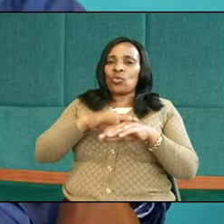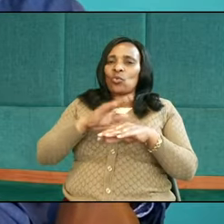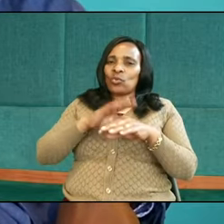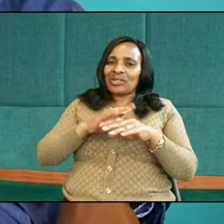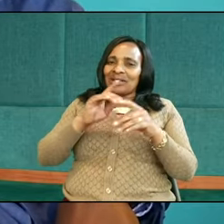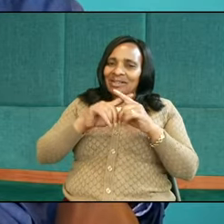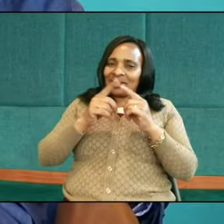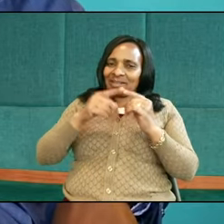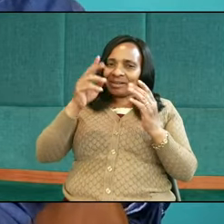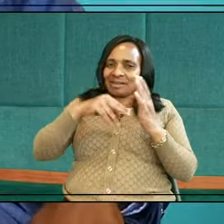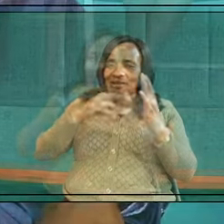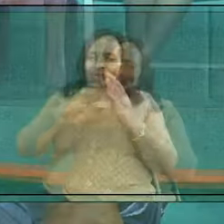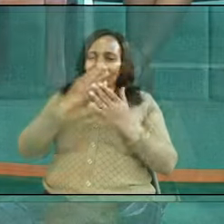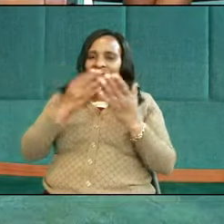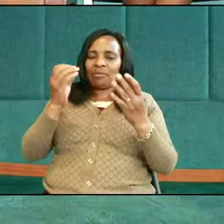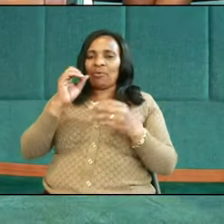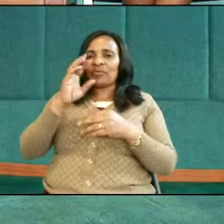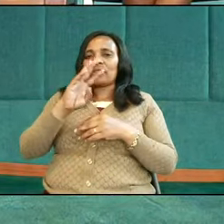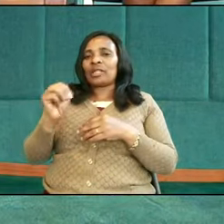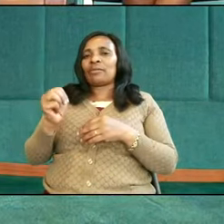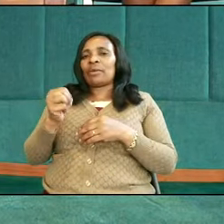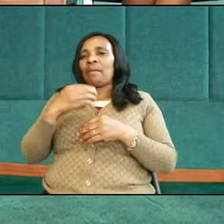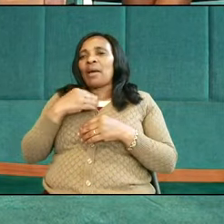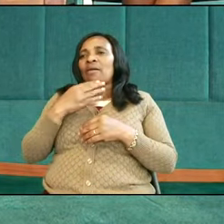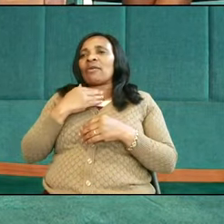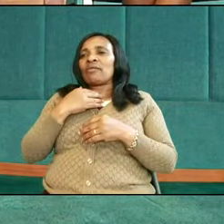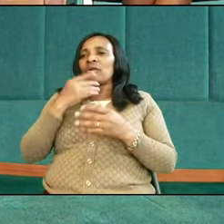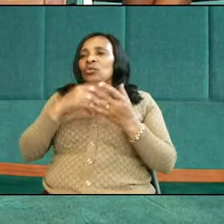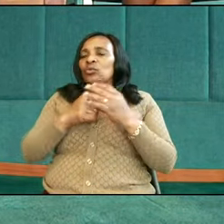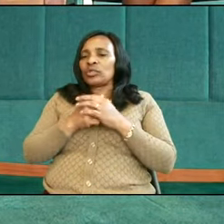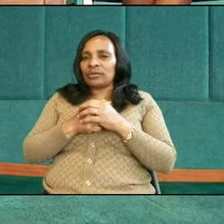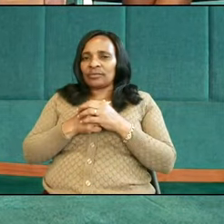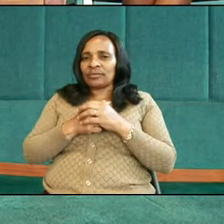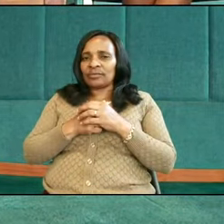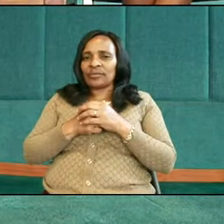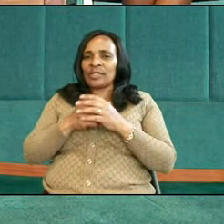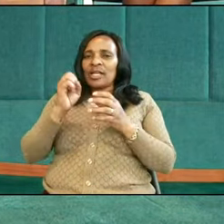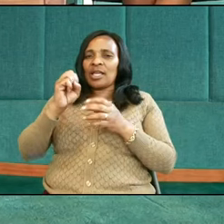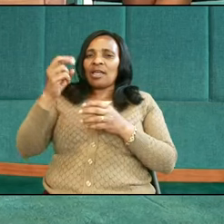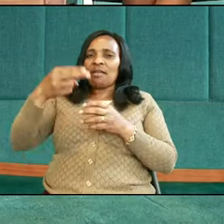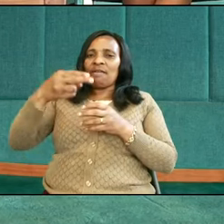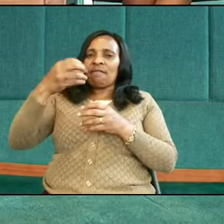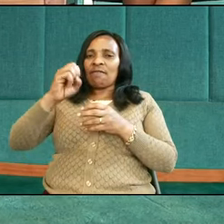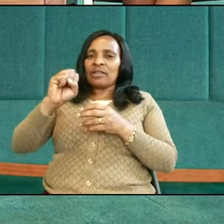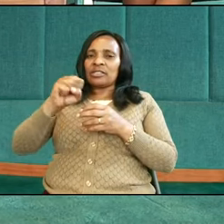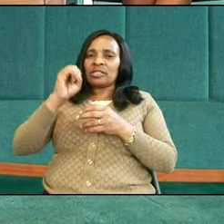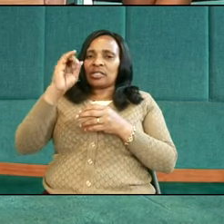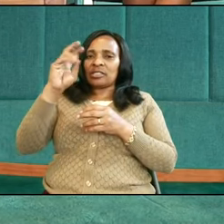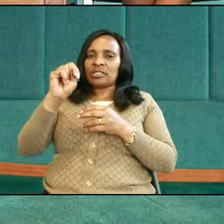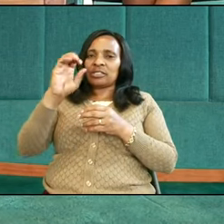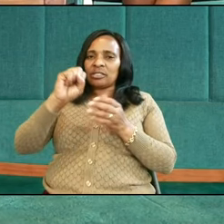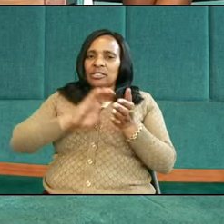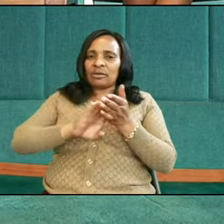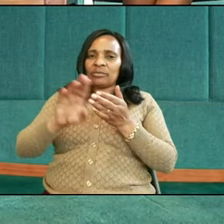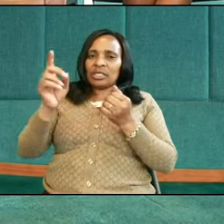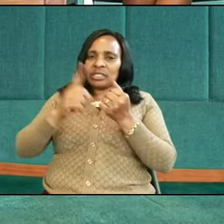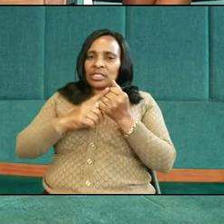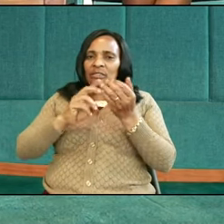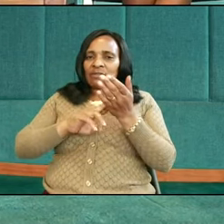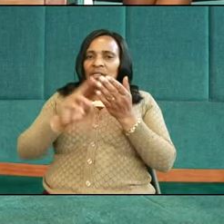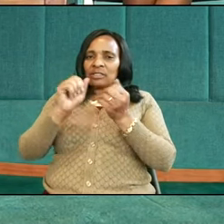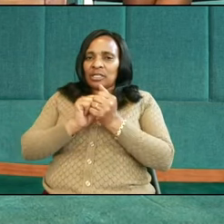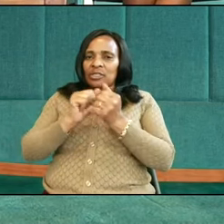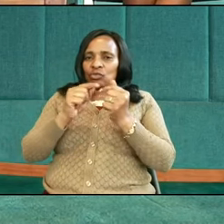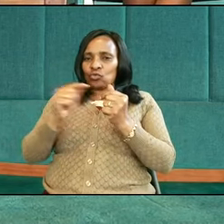us read some of them too. Yeah. My favorite here is Ephesians 6, 10 to 12. Mm-hmm. Finally, be strong in the